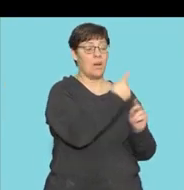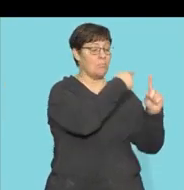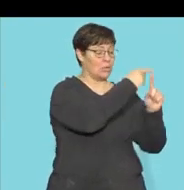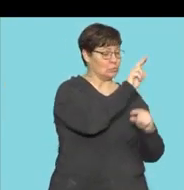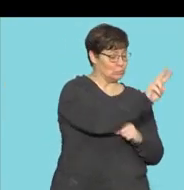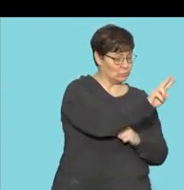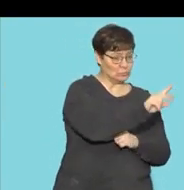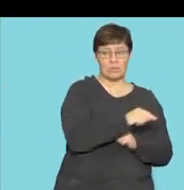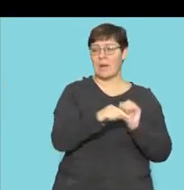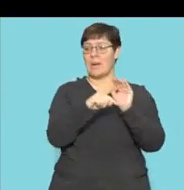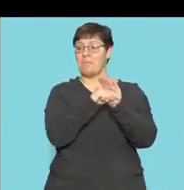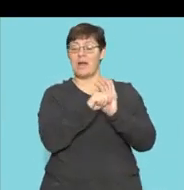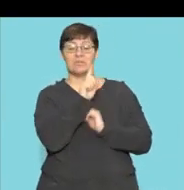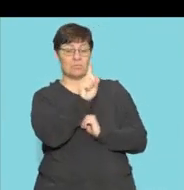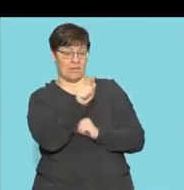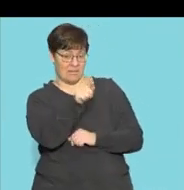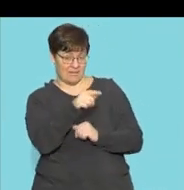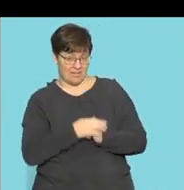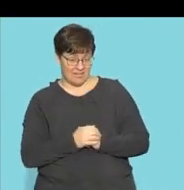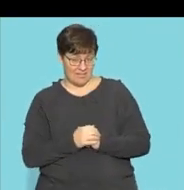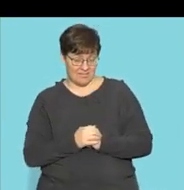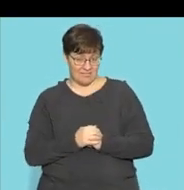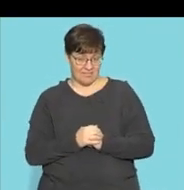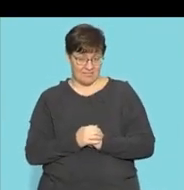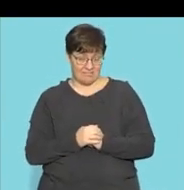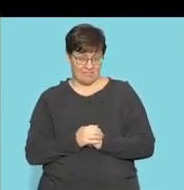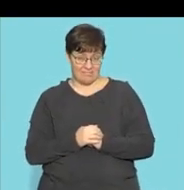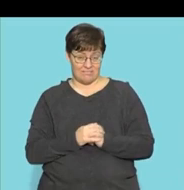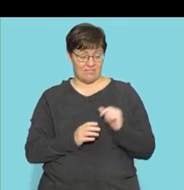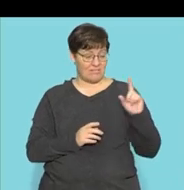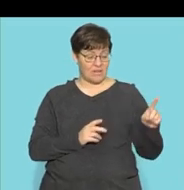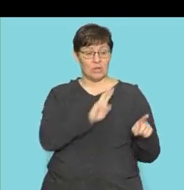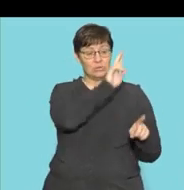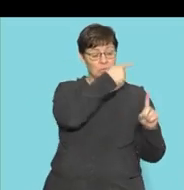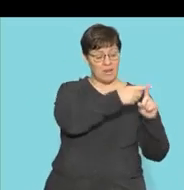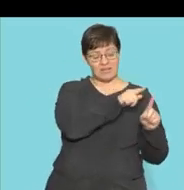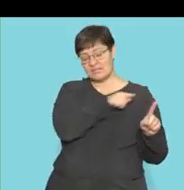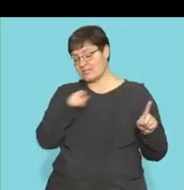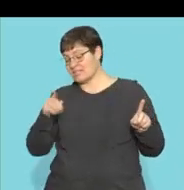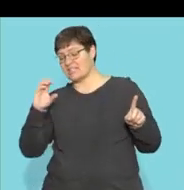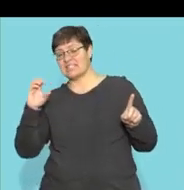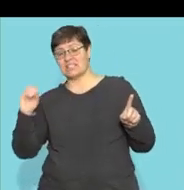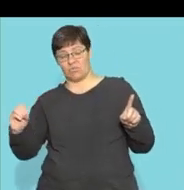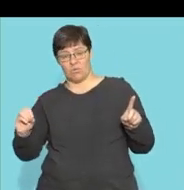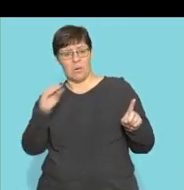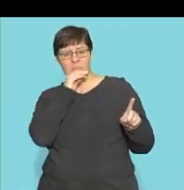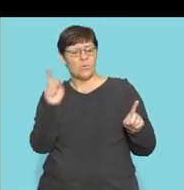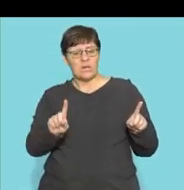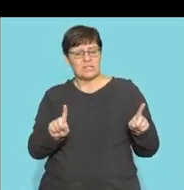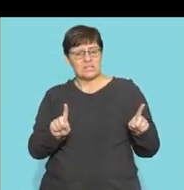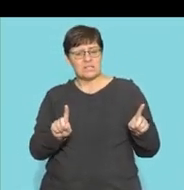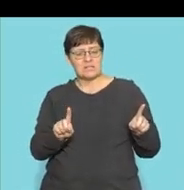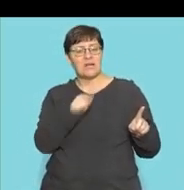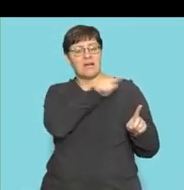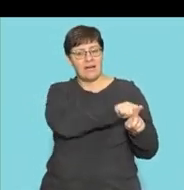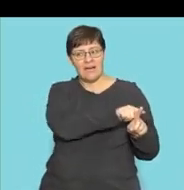what's happened. We've got copper at 2+, copper to 0. So to go in that direction, what's happened?